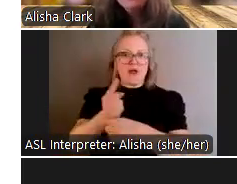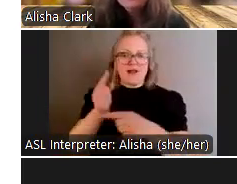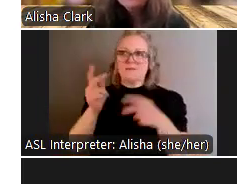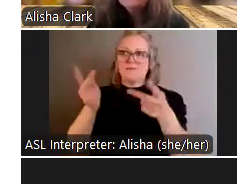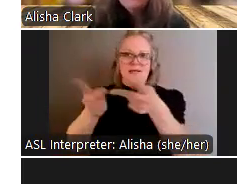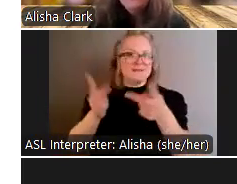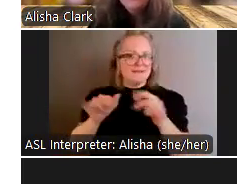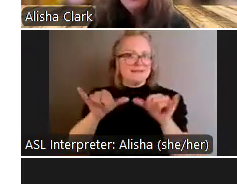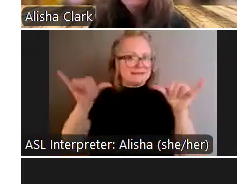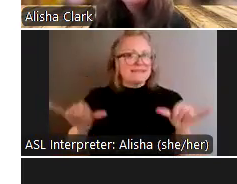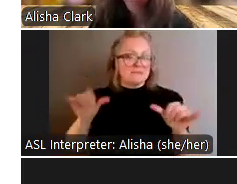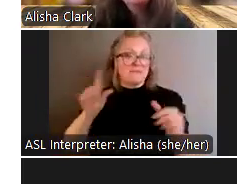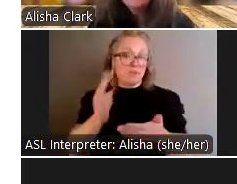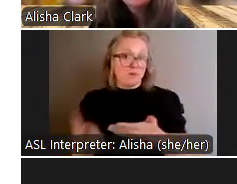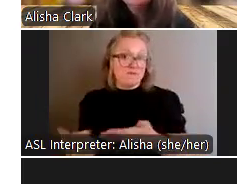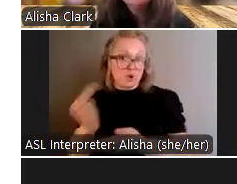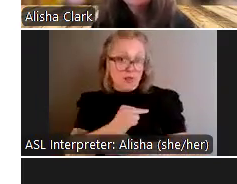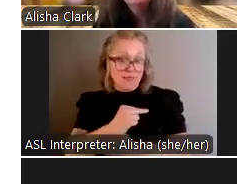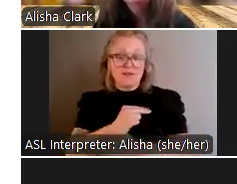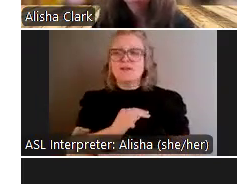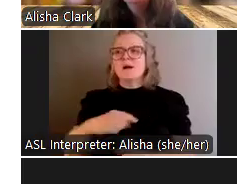reviewed. And then on this slide,